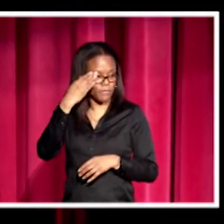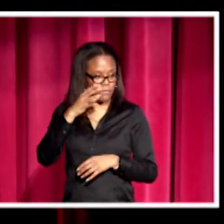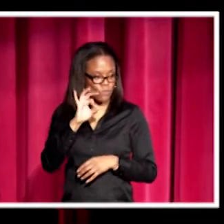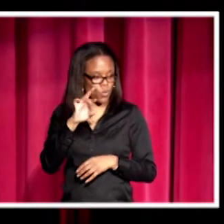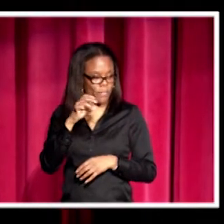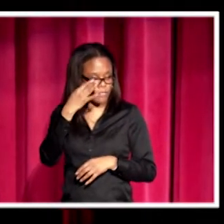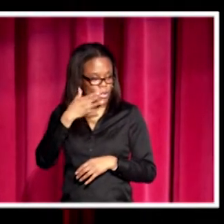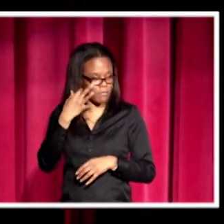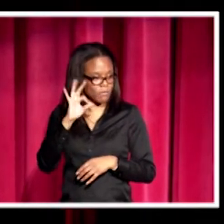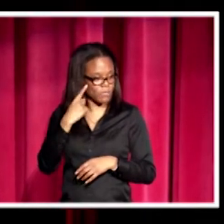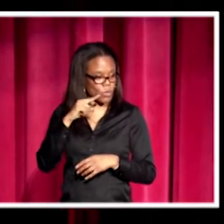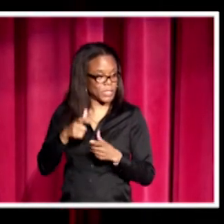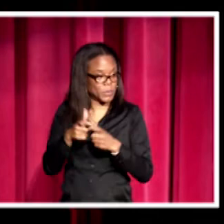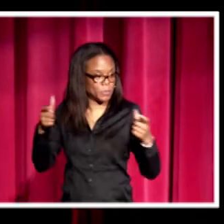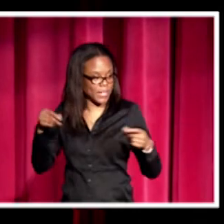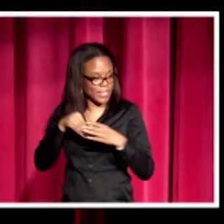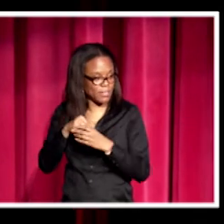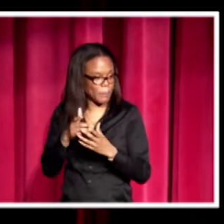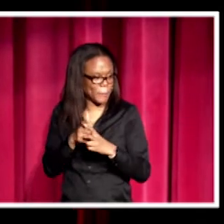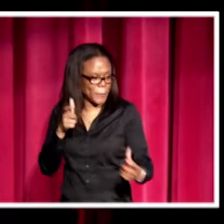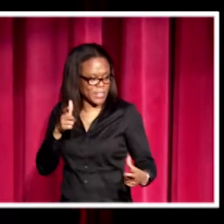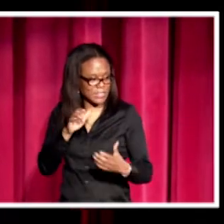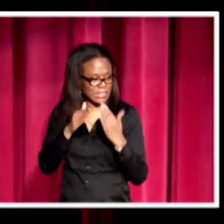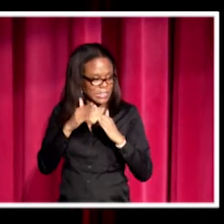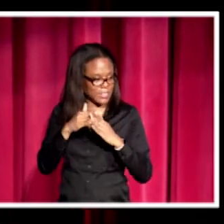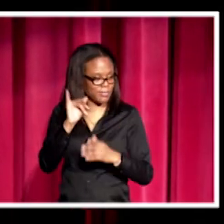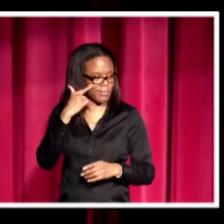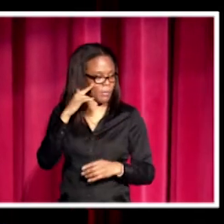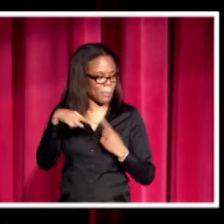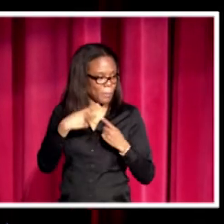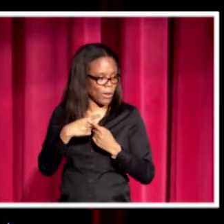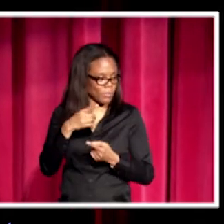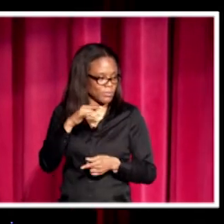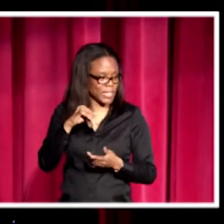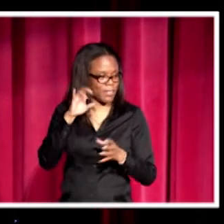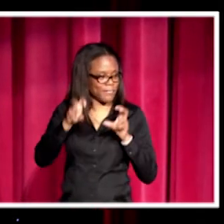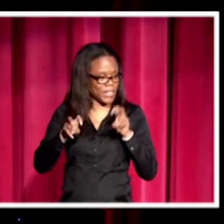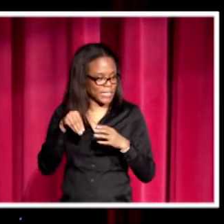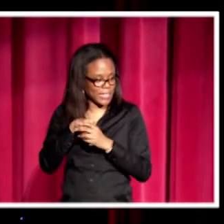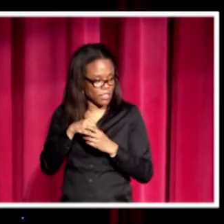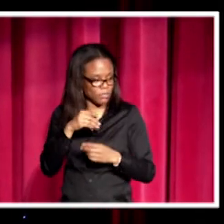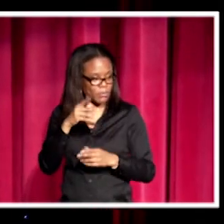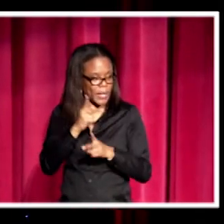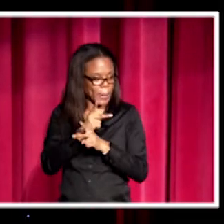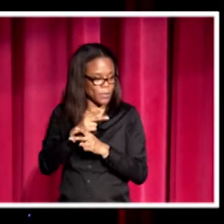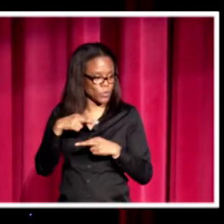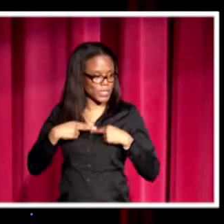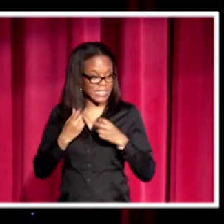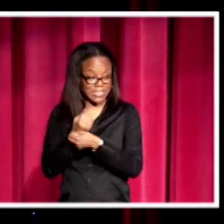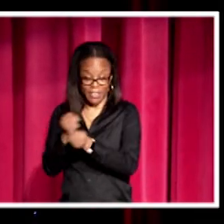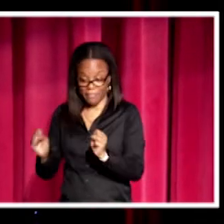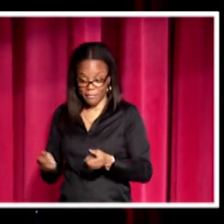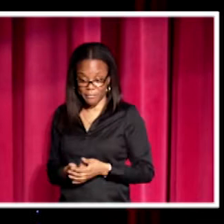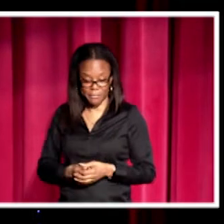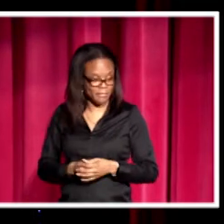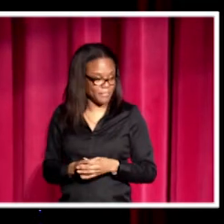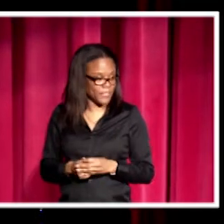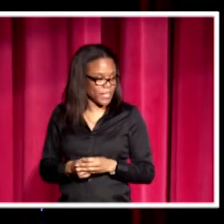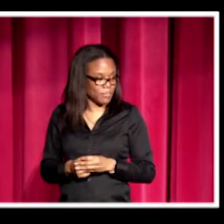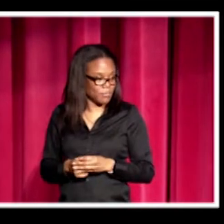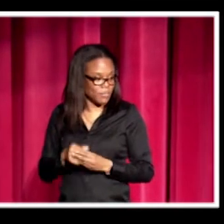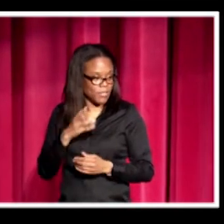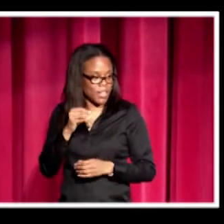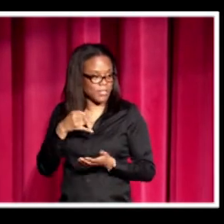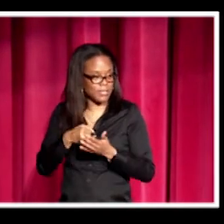expanding how big cities think about and invest in keeping residents safe. And it is not just